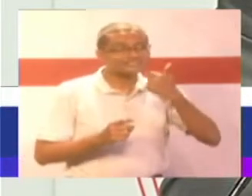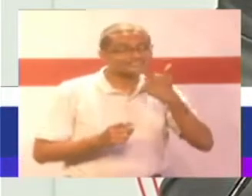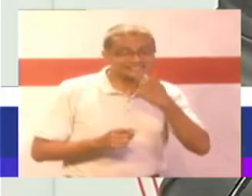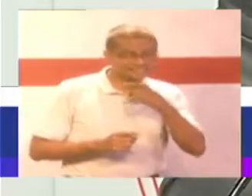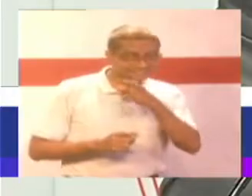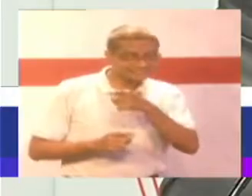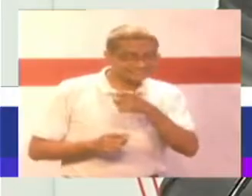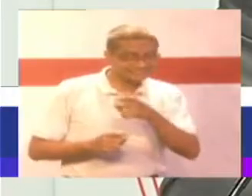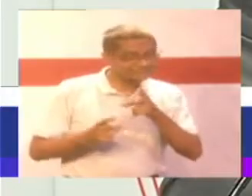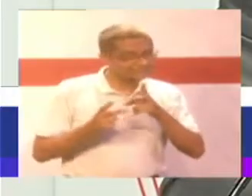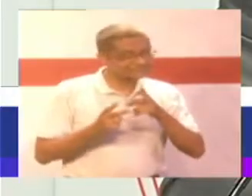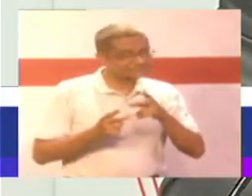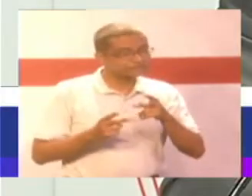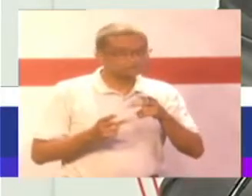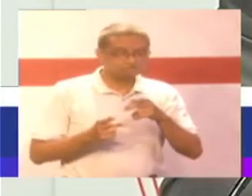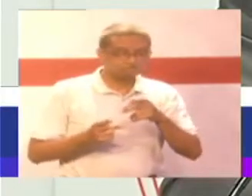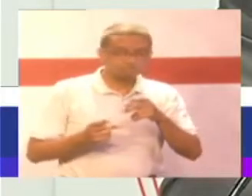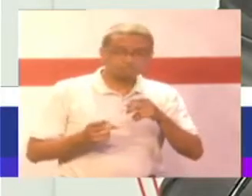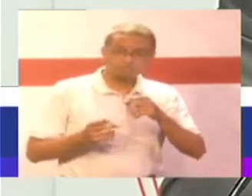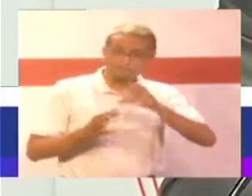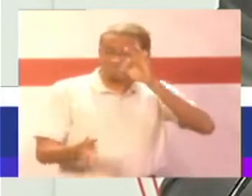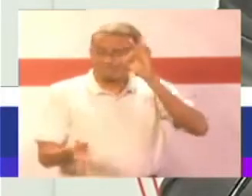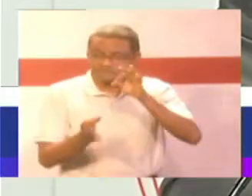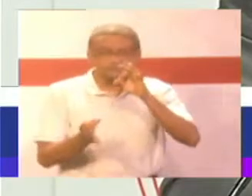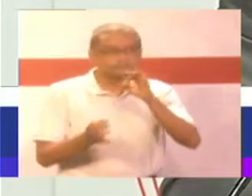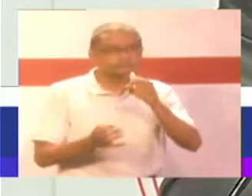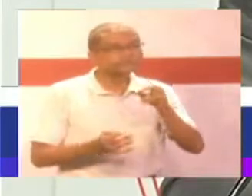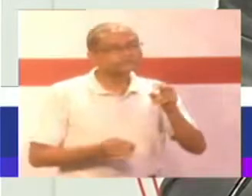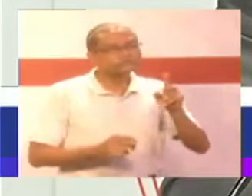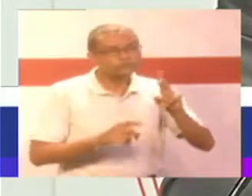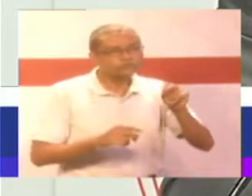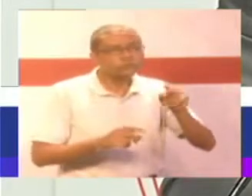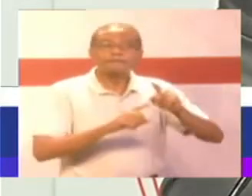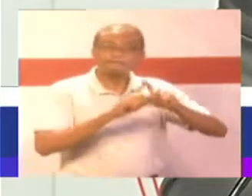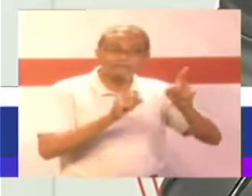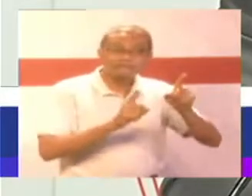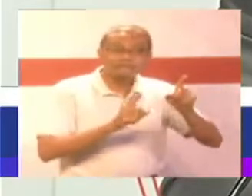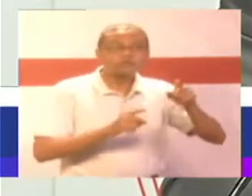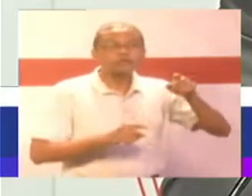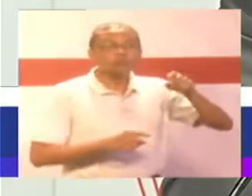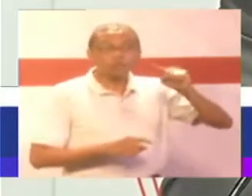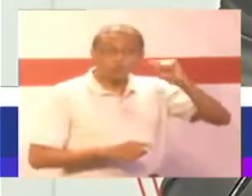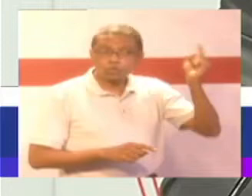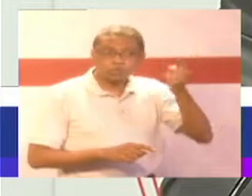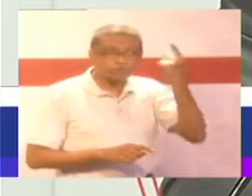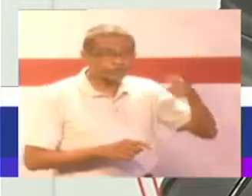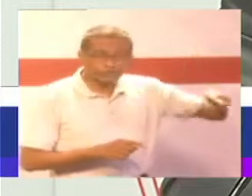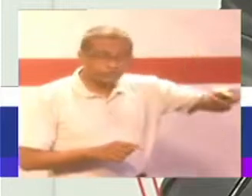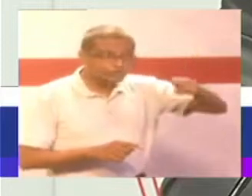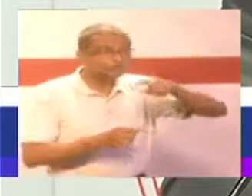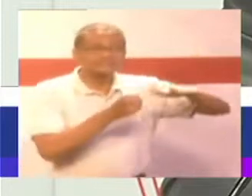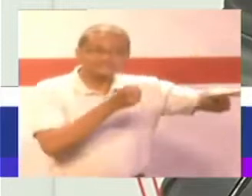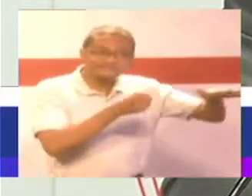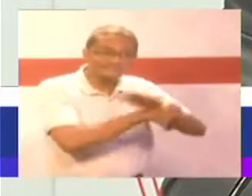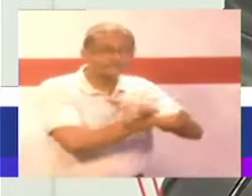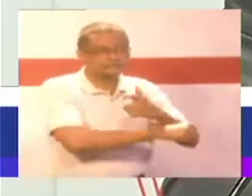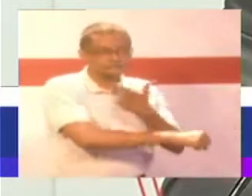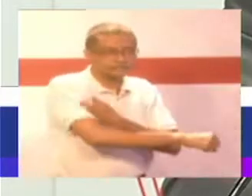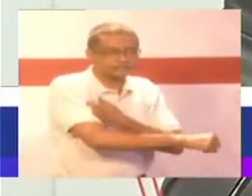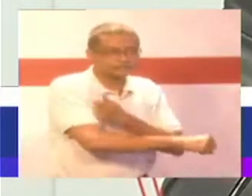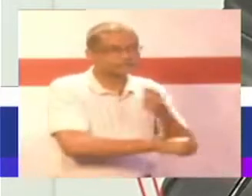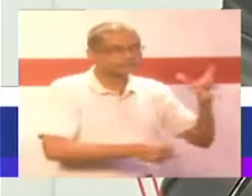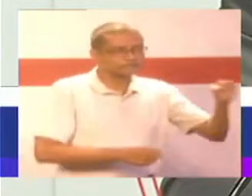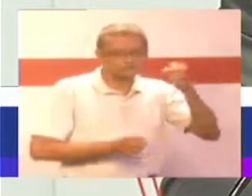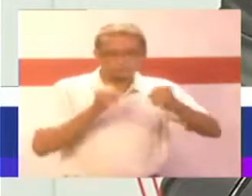make stipulations around individuals being fully vaccinated to participate in these activities so that you have